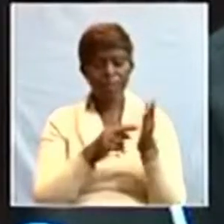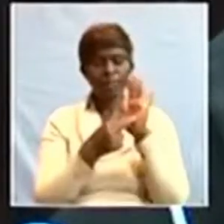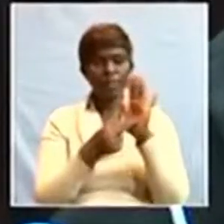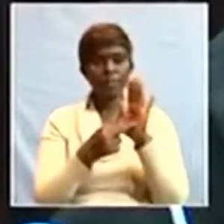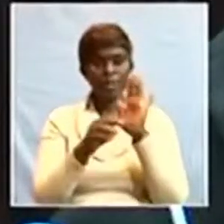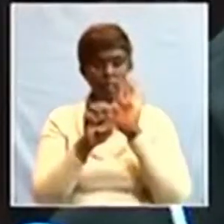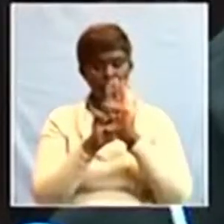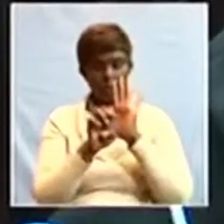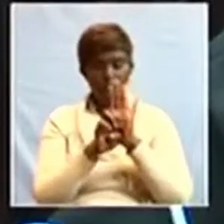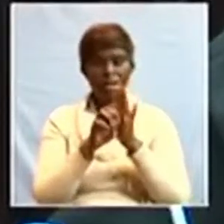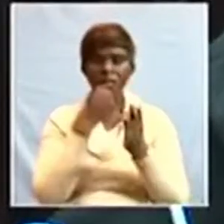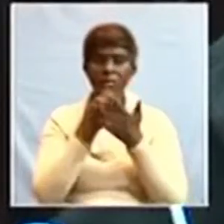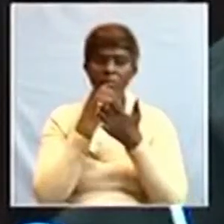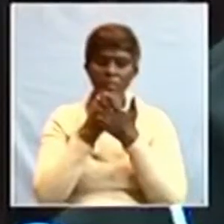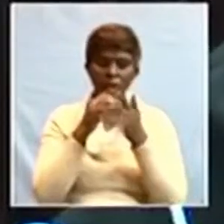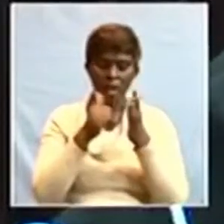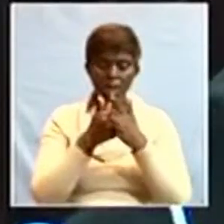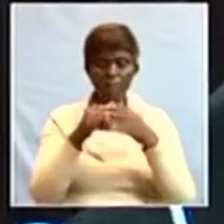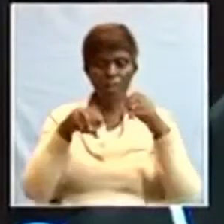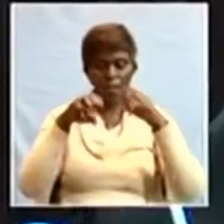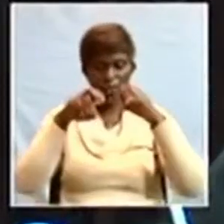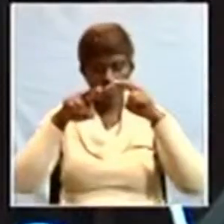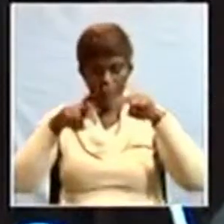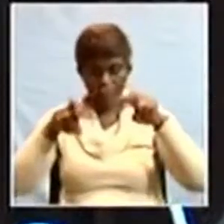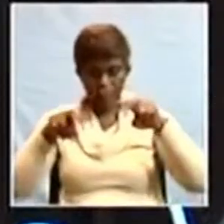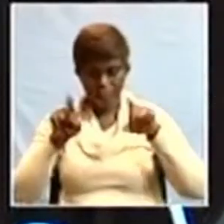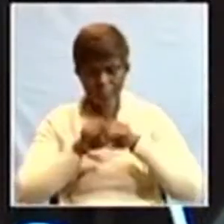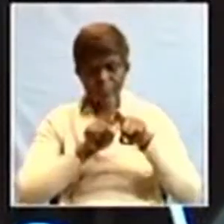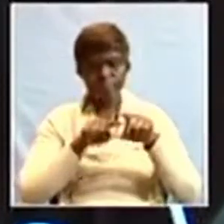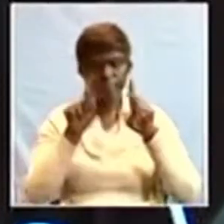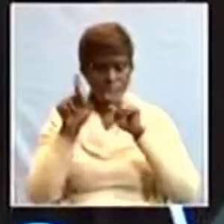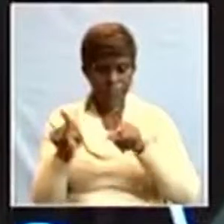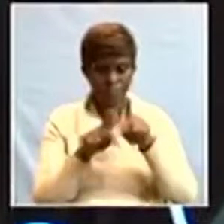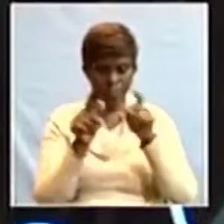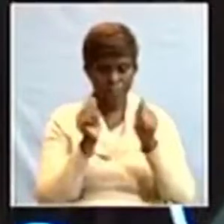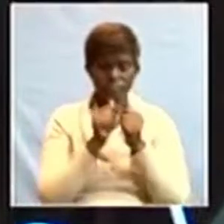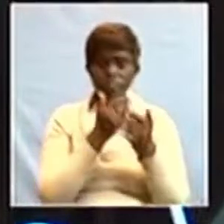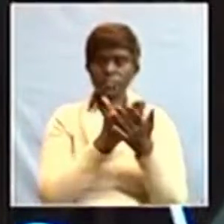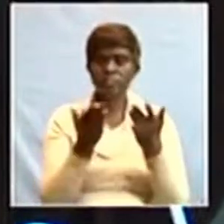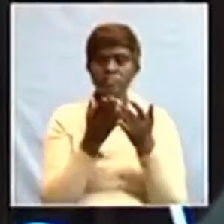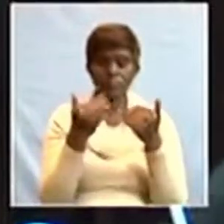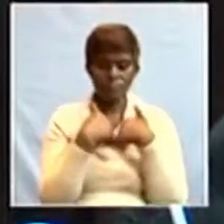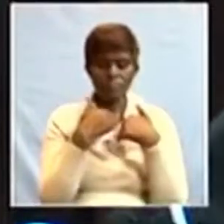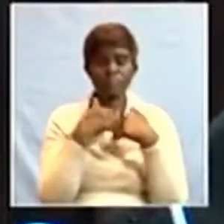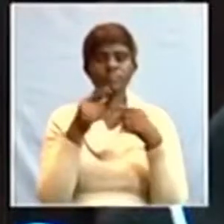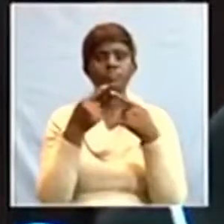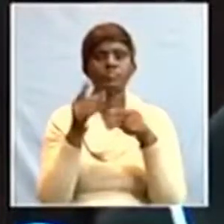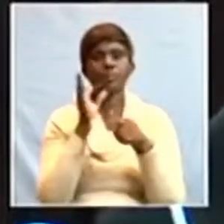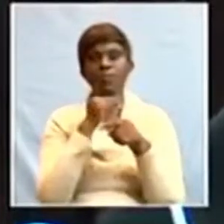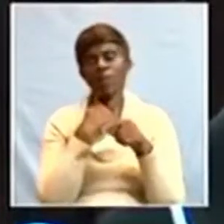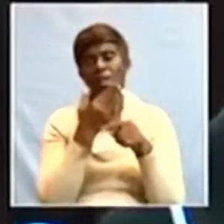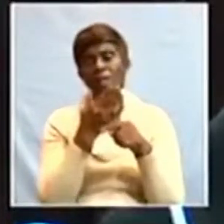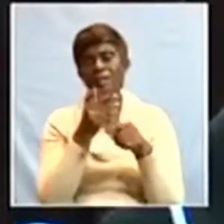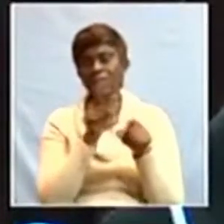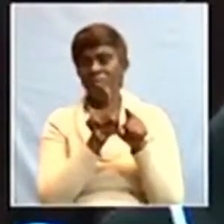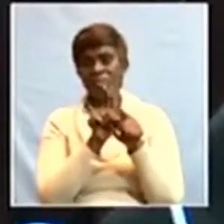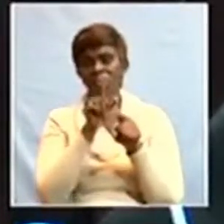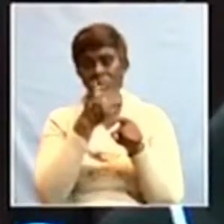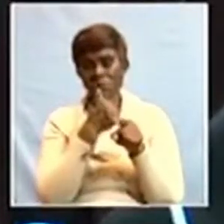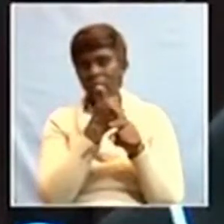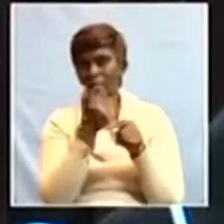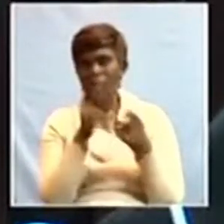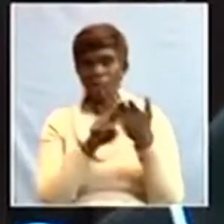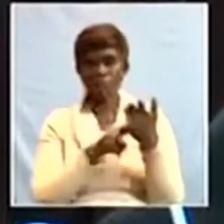how the evaluation and performance of these systems have been conducted? Are there any reports to